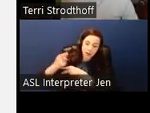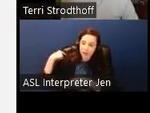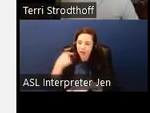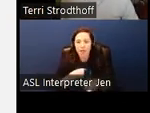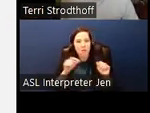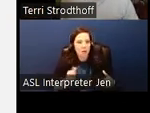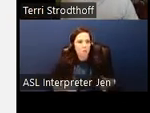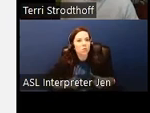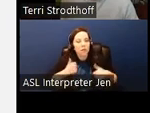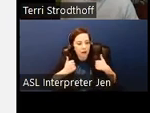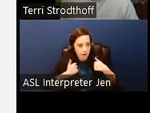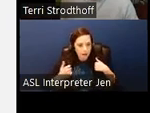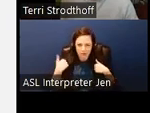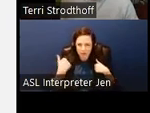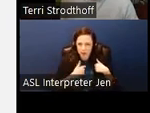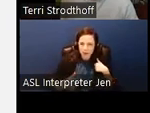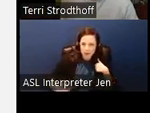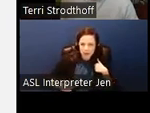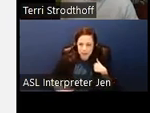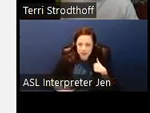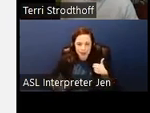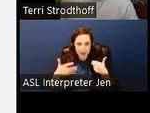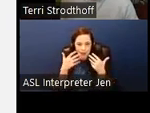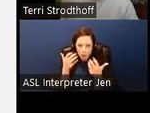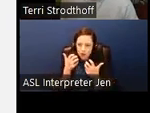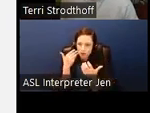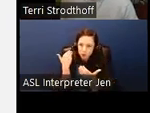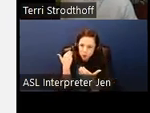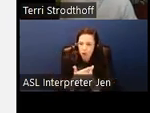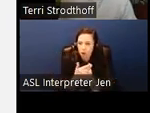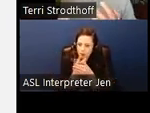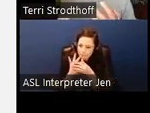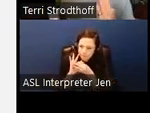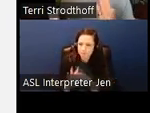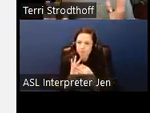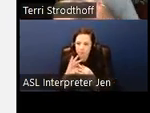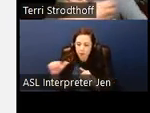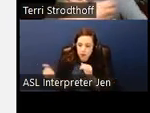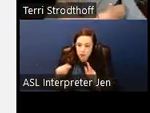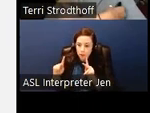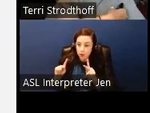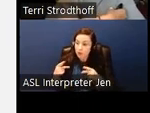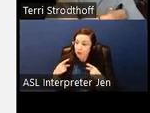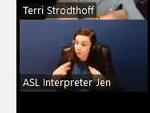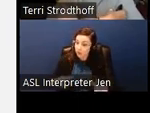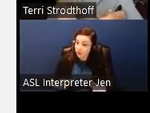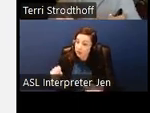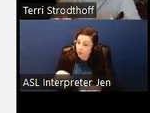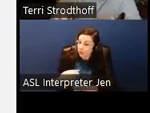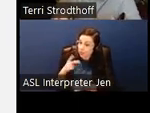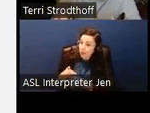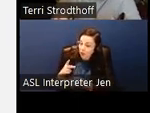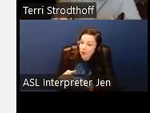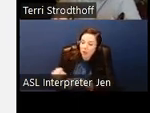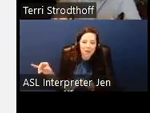an instinctual drive for closeness and proximity to others, not only in the physical sense, like we need them to care for us, but also